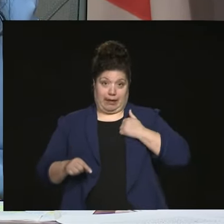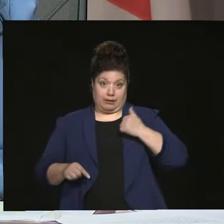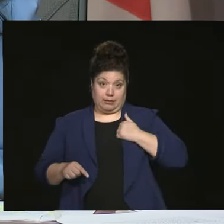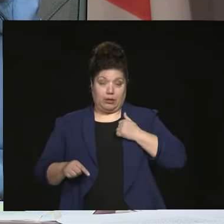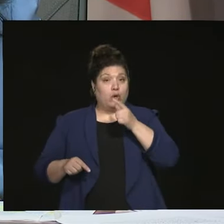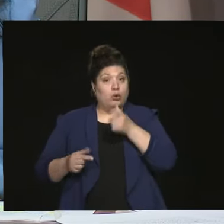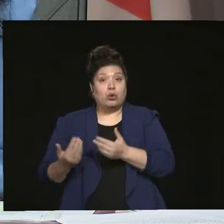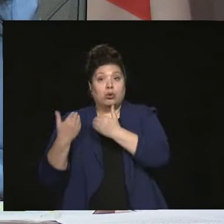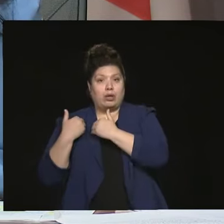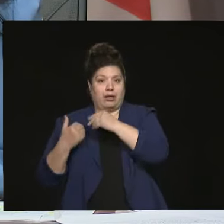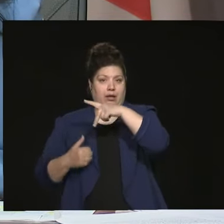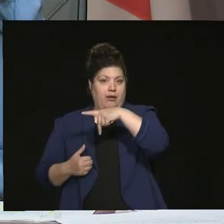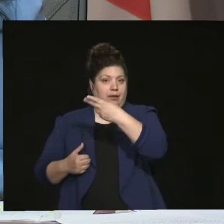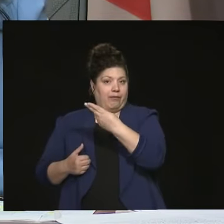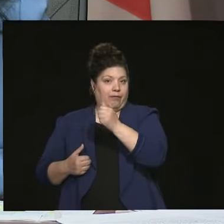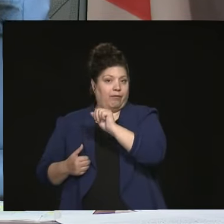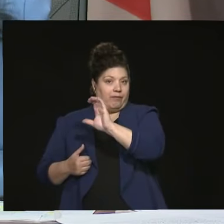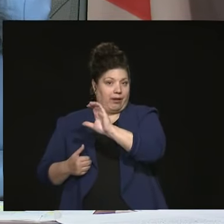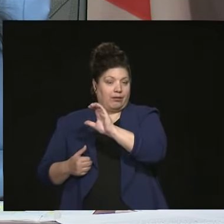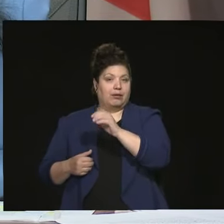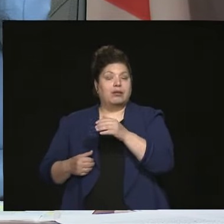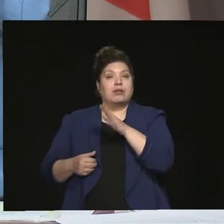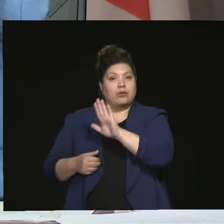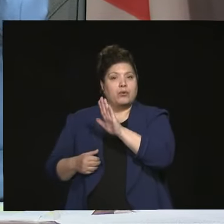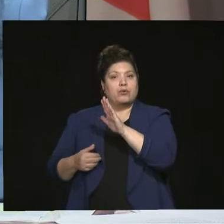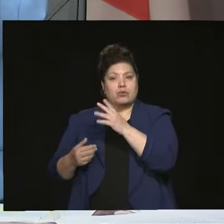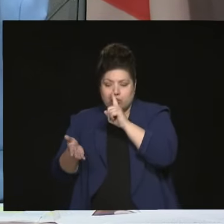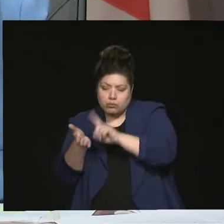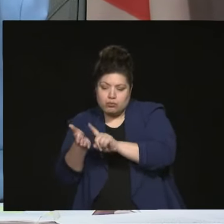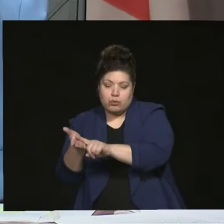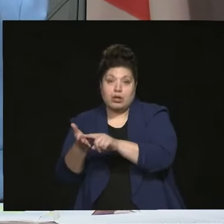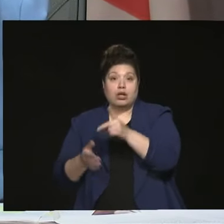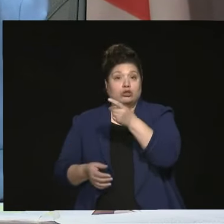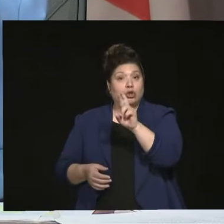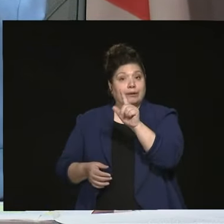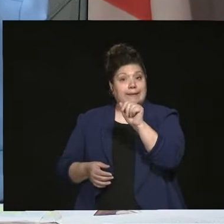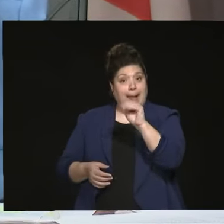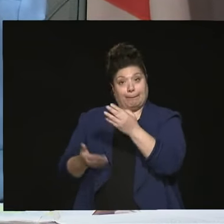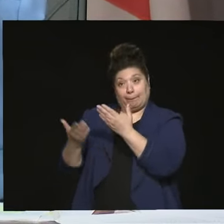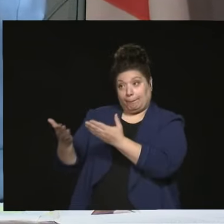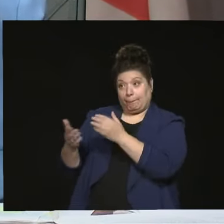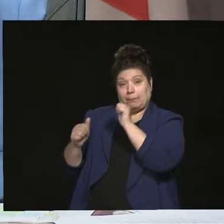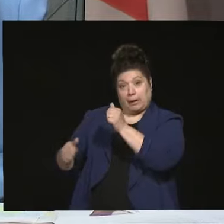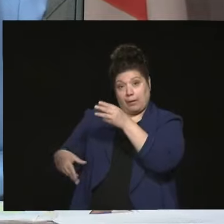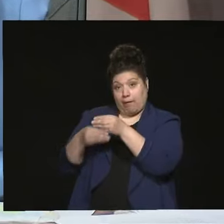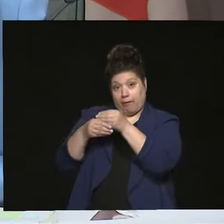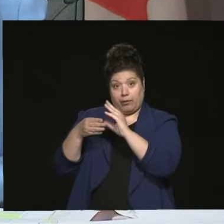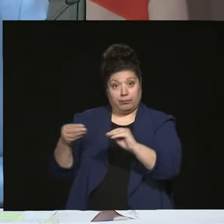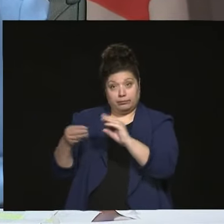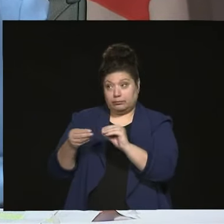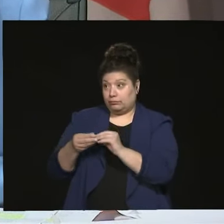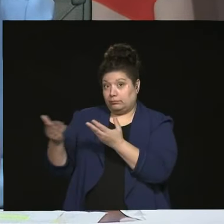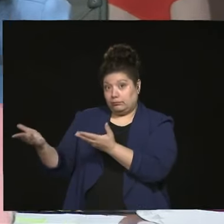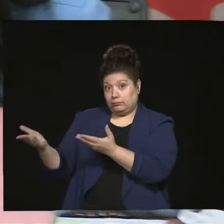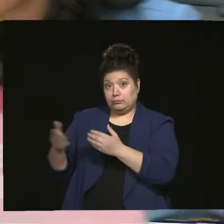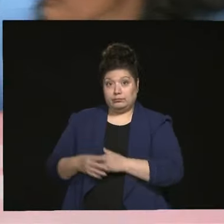Canada, and so it would be appropriate for Dr. Tam to add any words here.